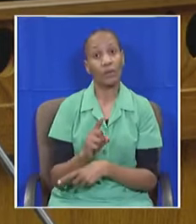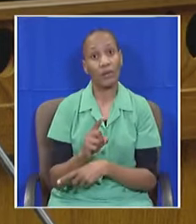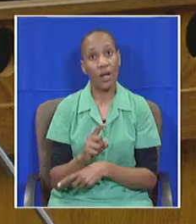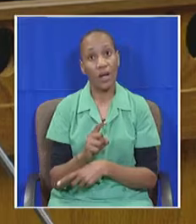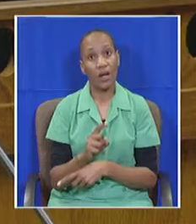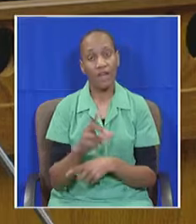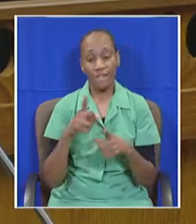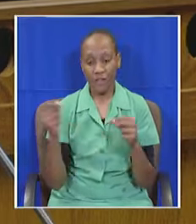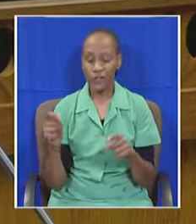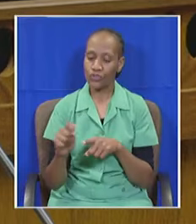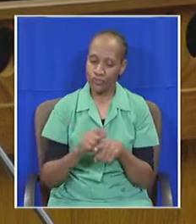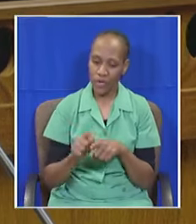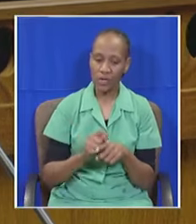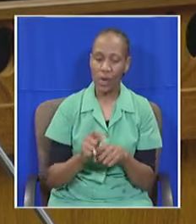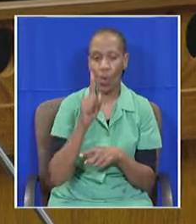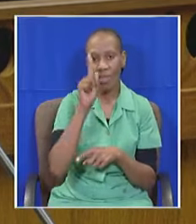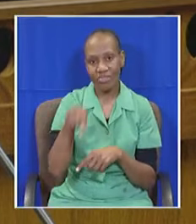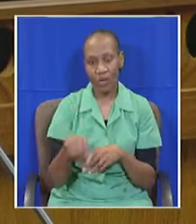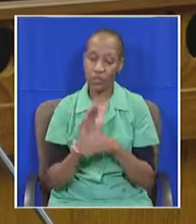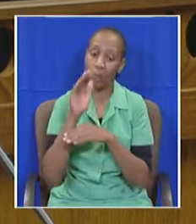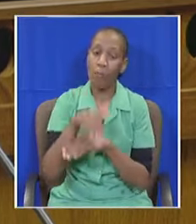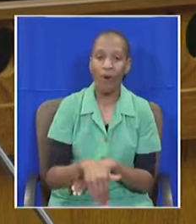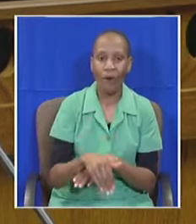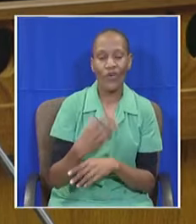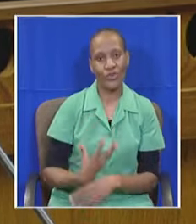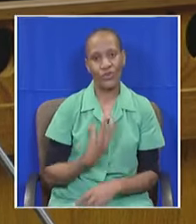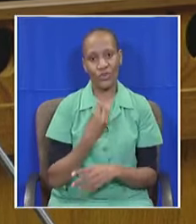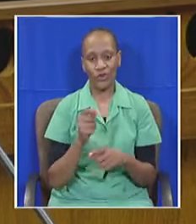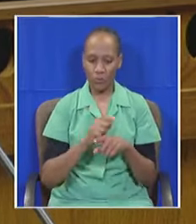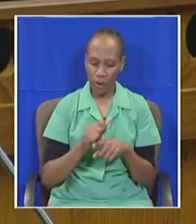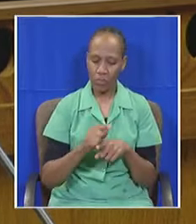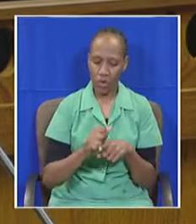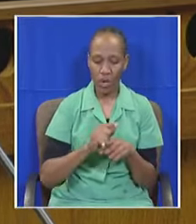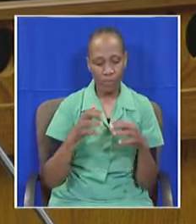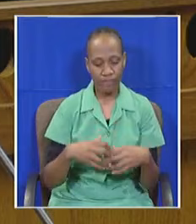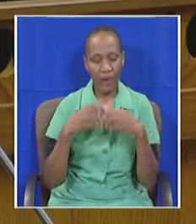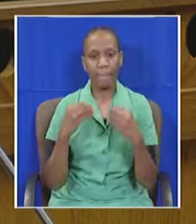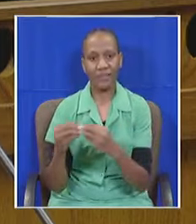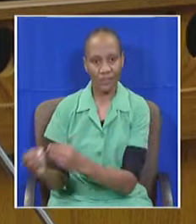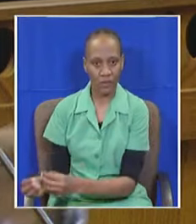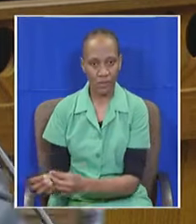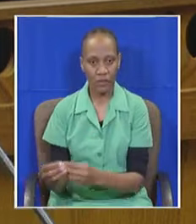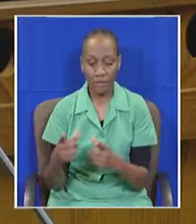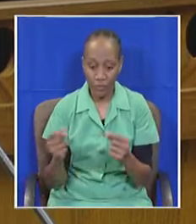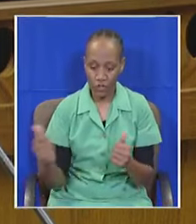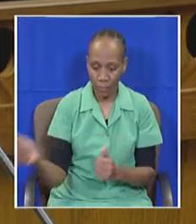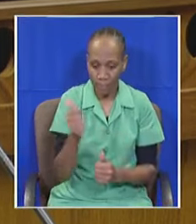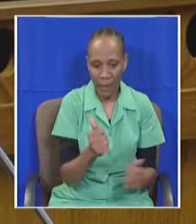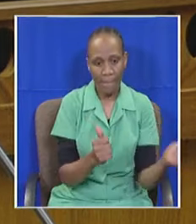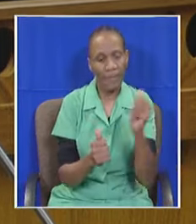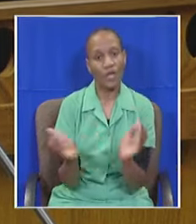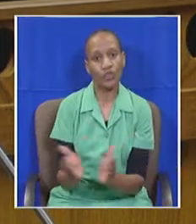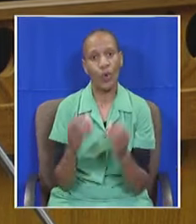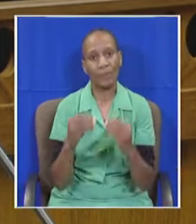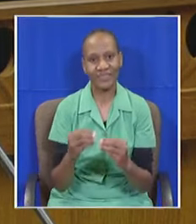training of more than 1,000 young people into entrepreneurship and actually inducting them into small